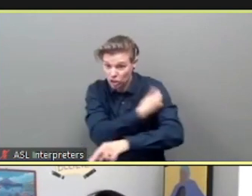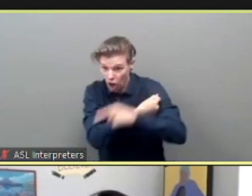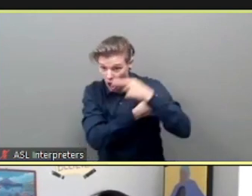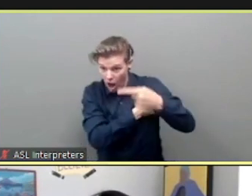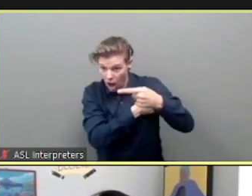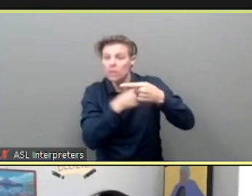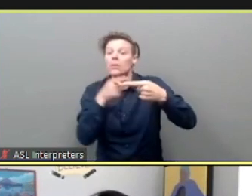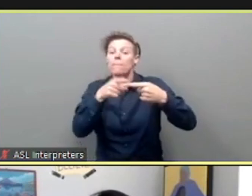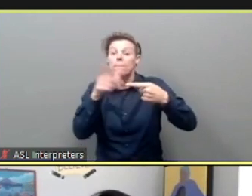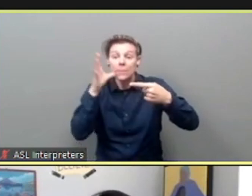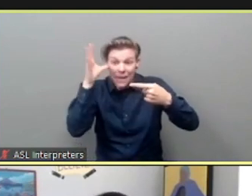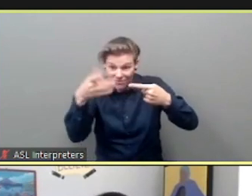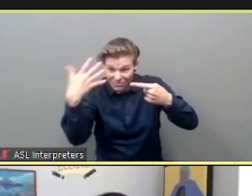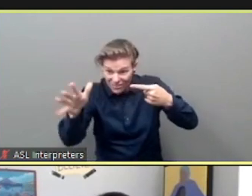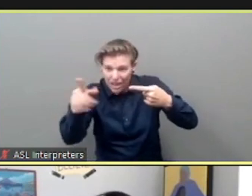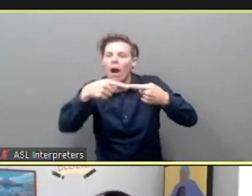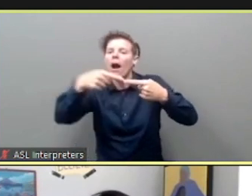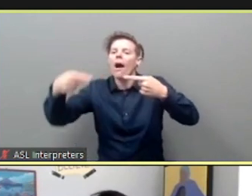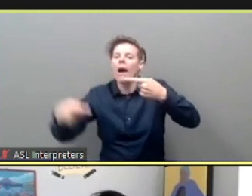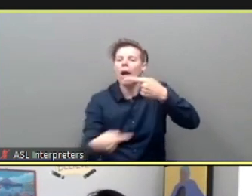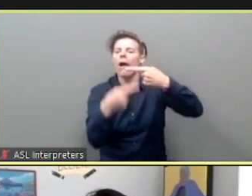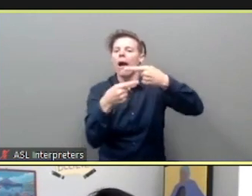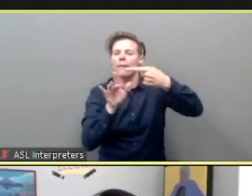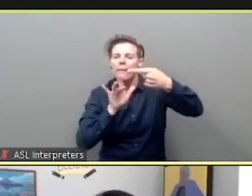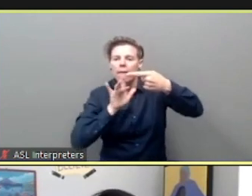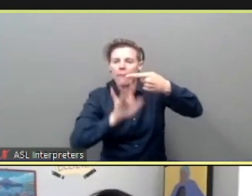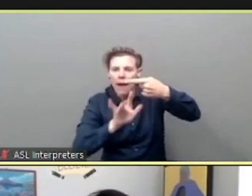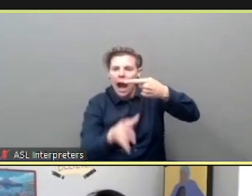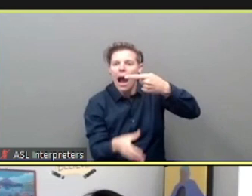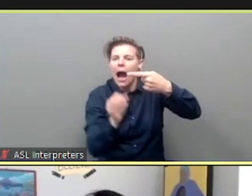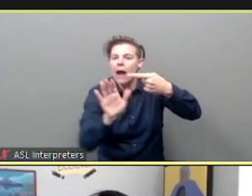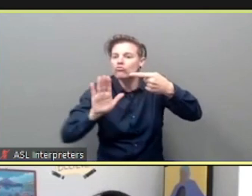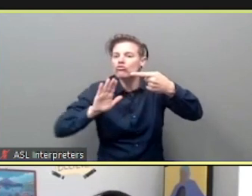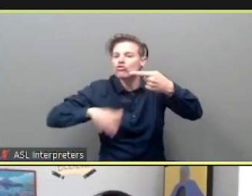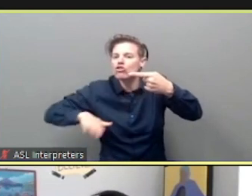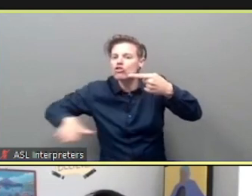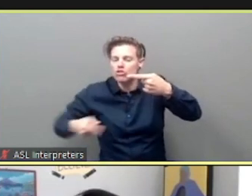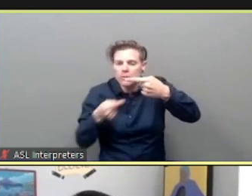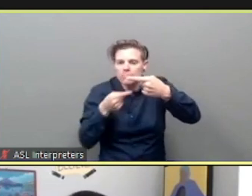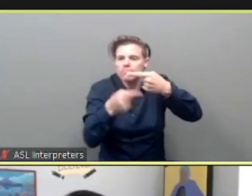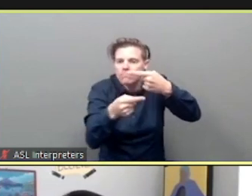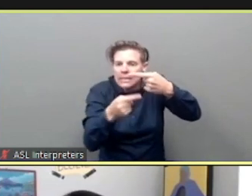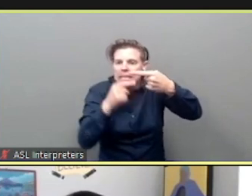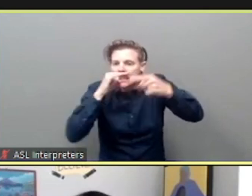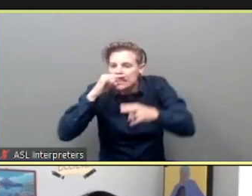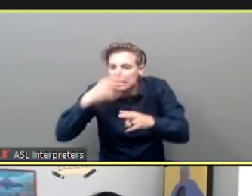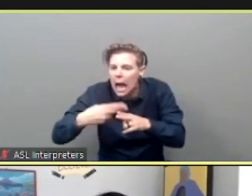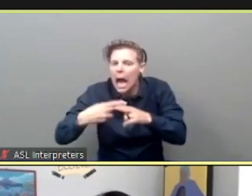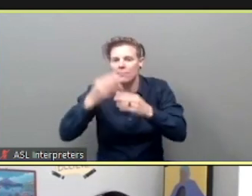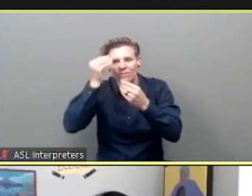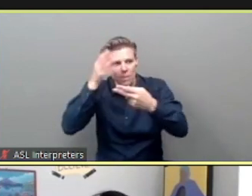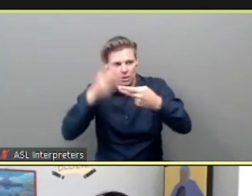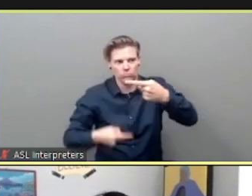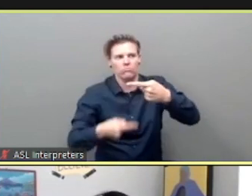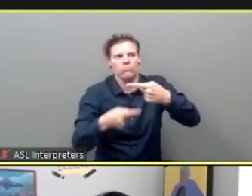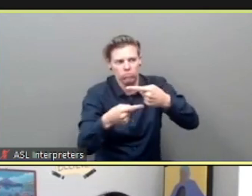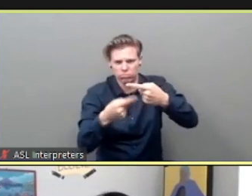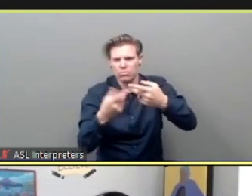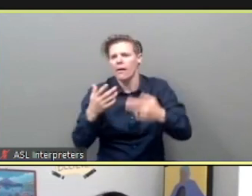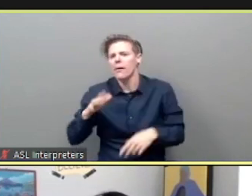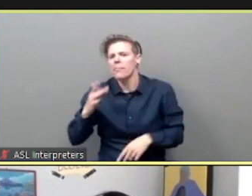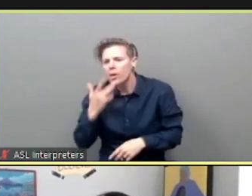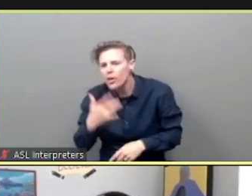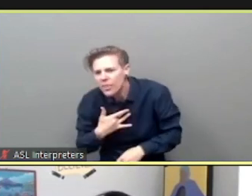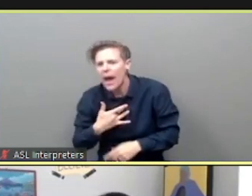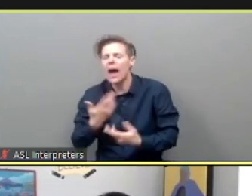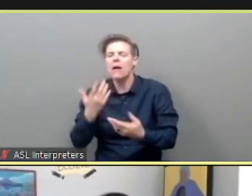child's profile on their behalf, including updating their profile information, scheduling their appointments, and completing their